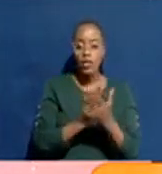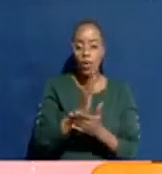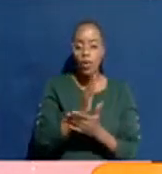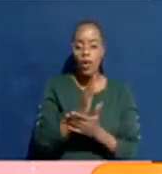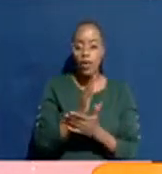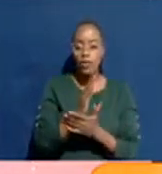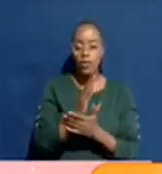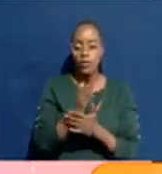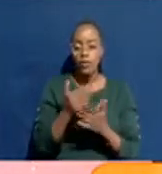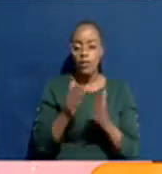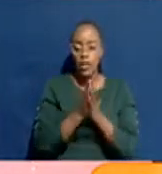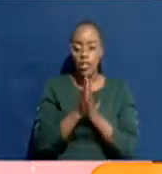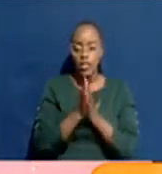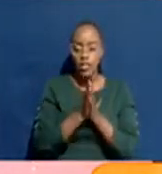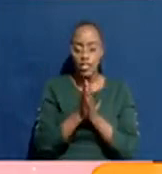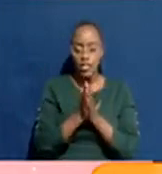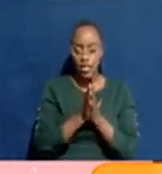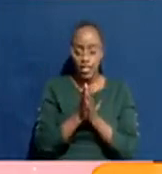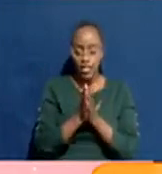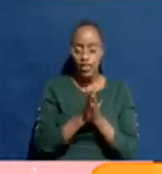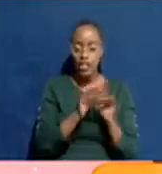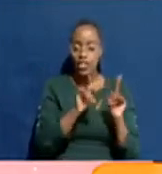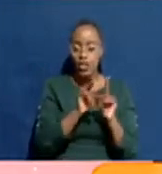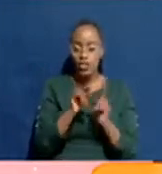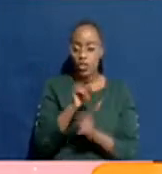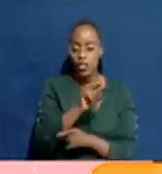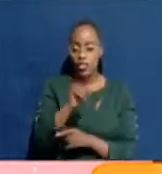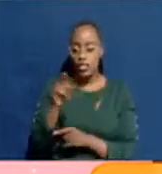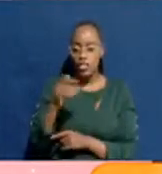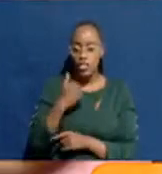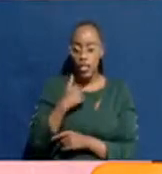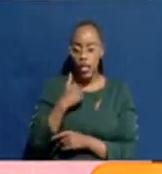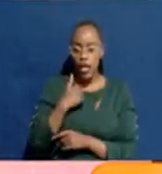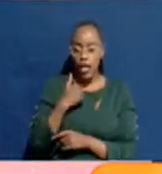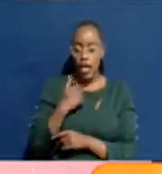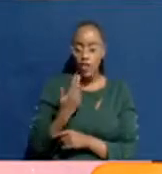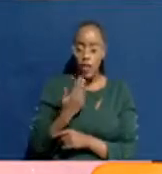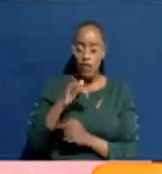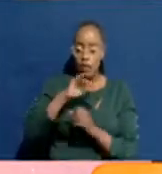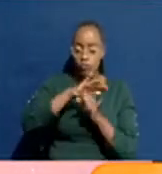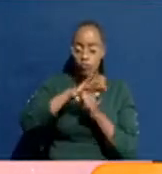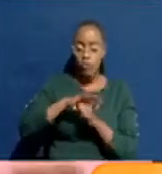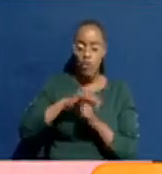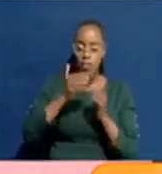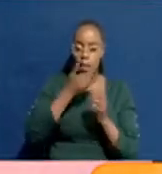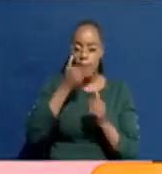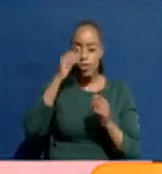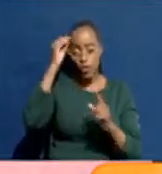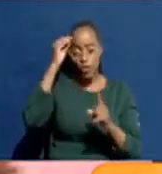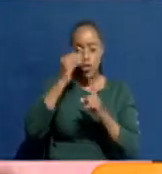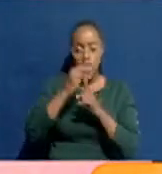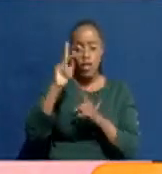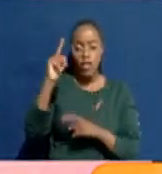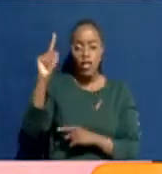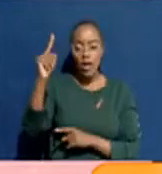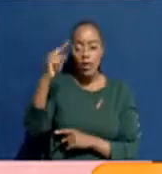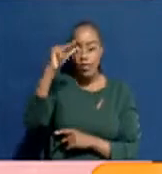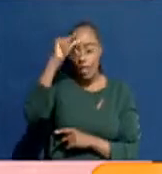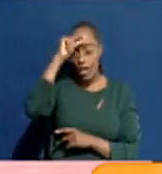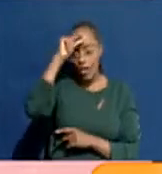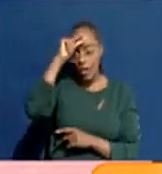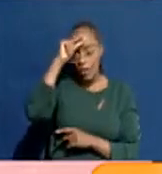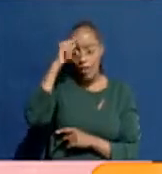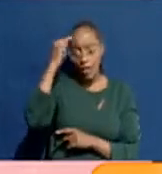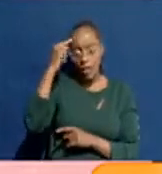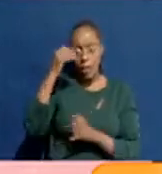rent-seeking and interests. And those rent-seeking interests will undermine even the best objectives of the Kenya Kwanza administration.